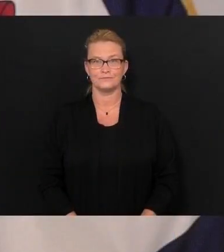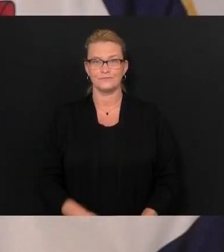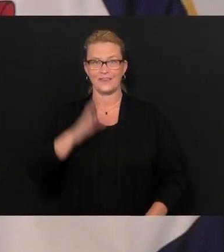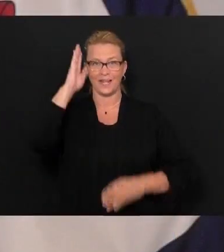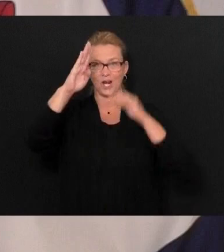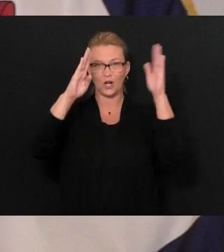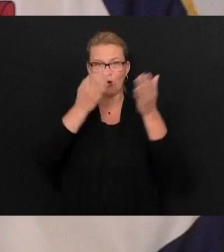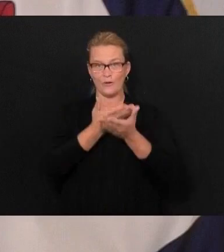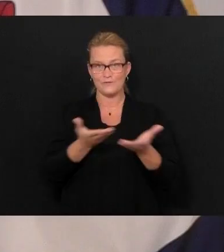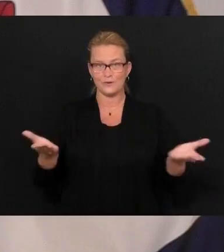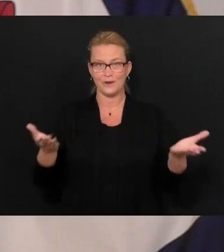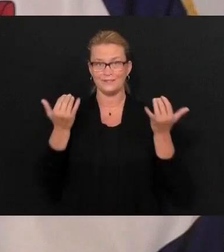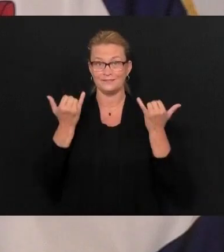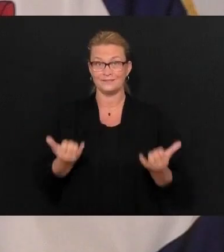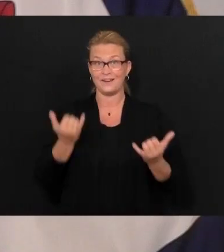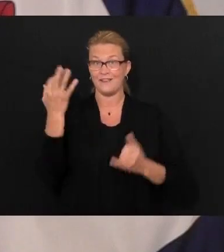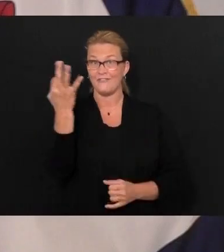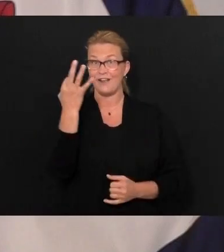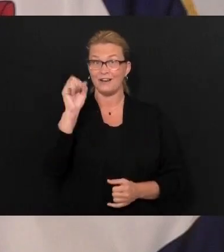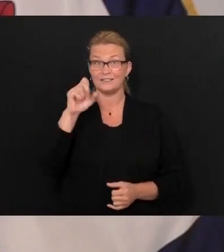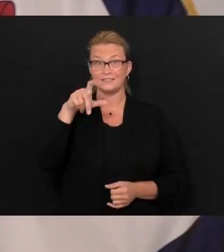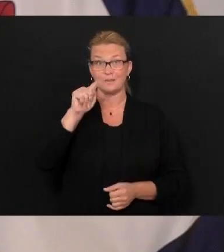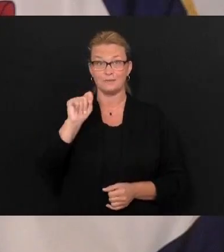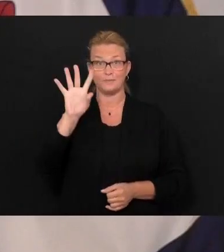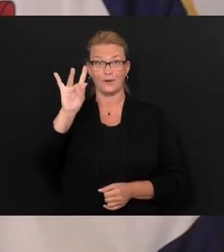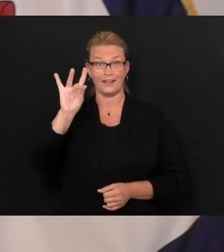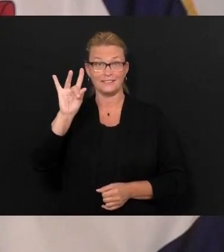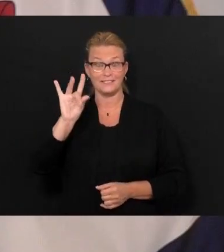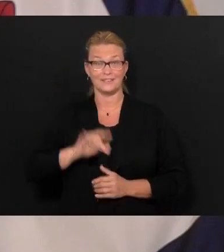Hello, everyone. It's Friday, September the 18th.